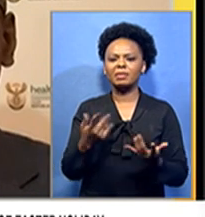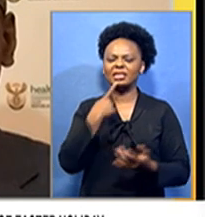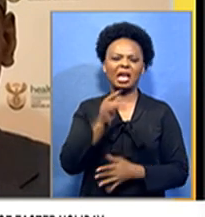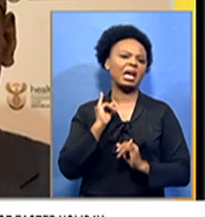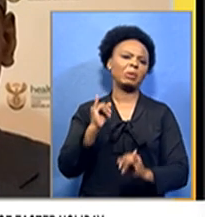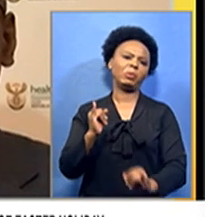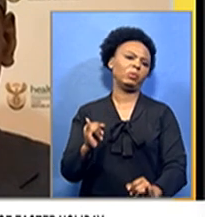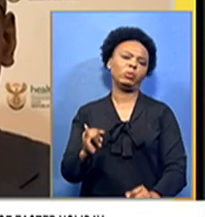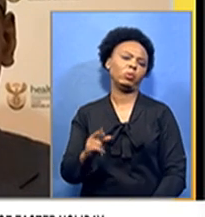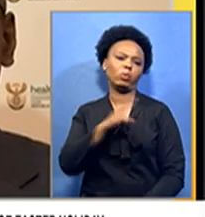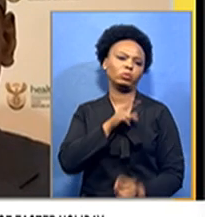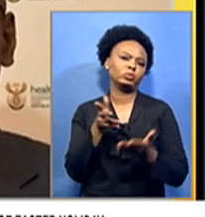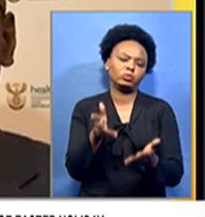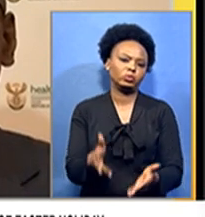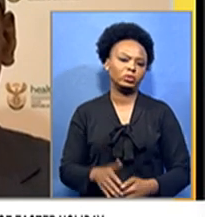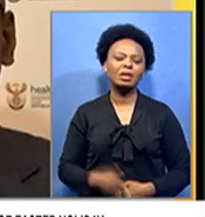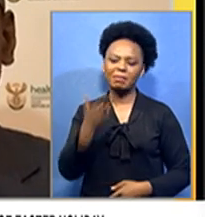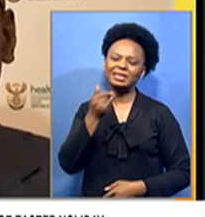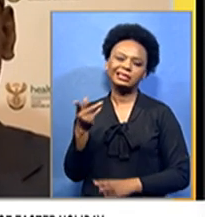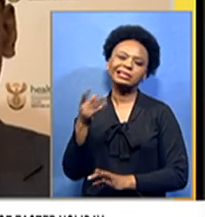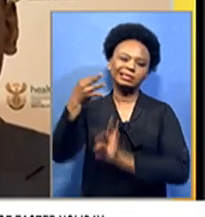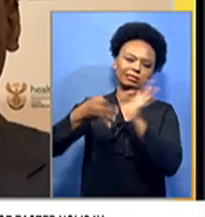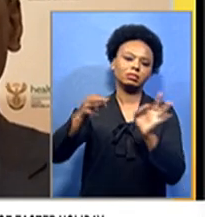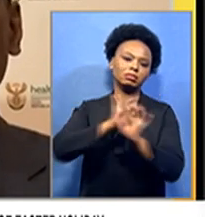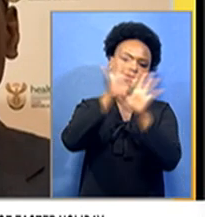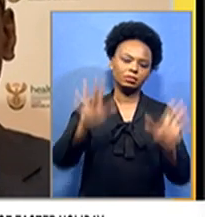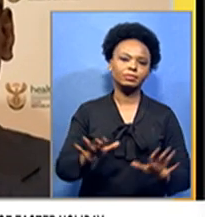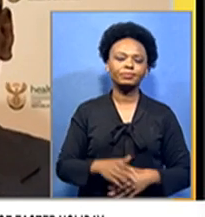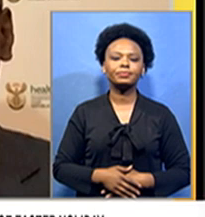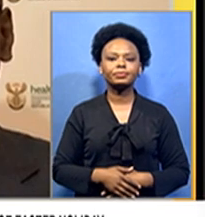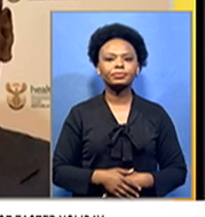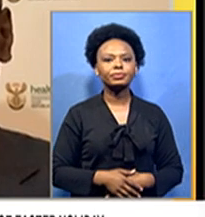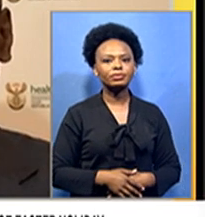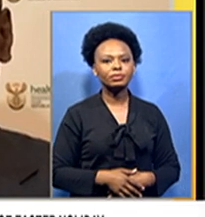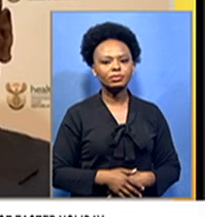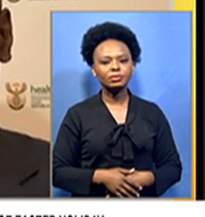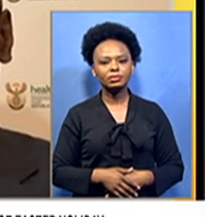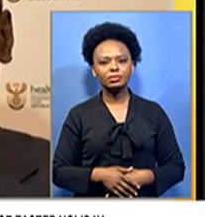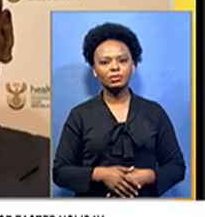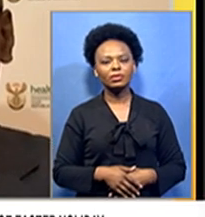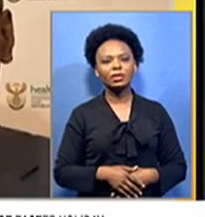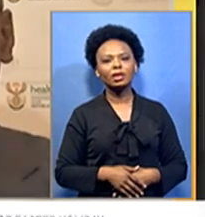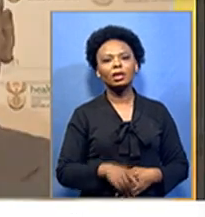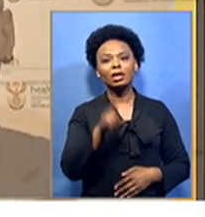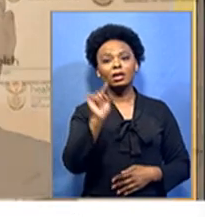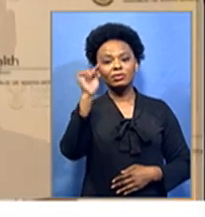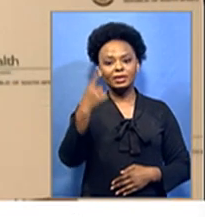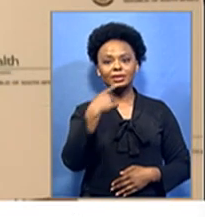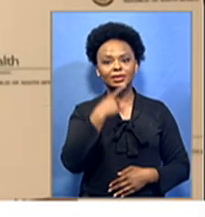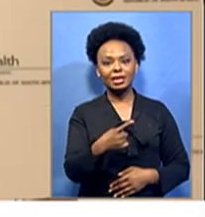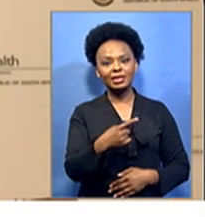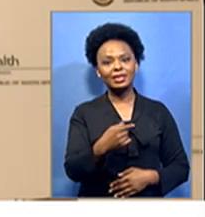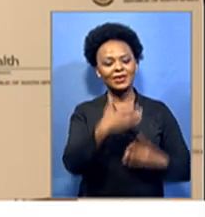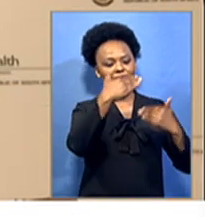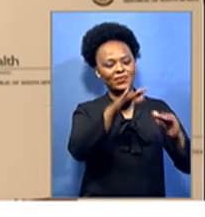that? Okay, let's first get back to the basics. We said that the first phase will take us 3 months, and